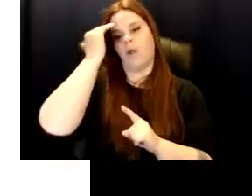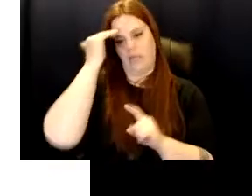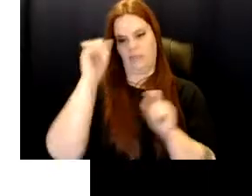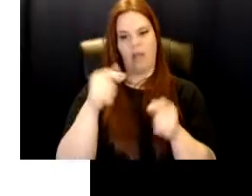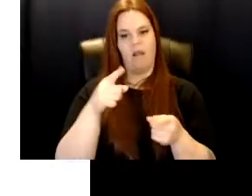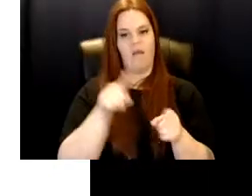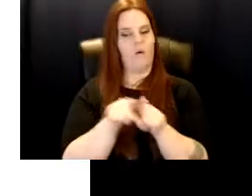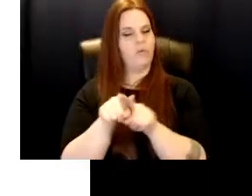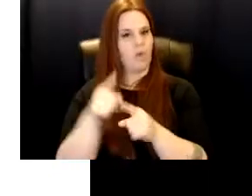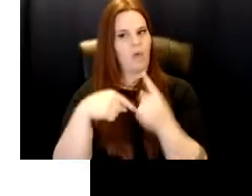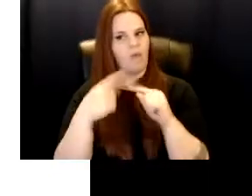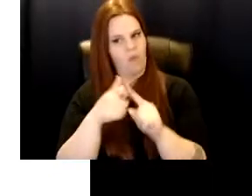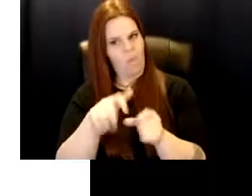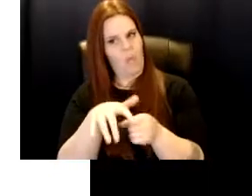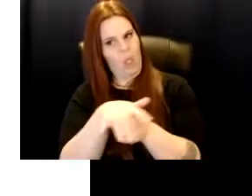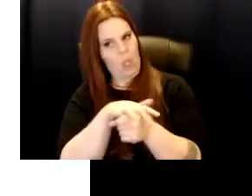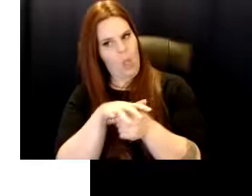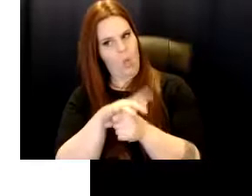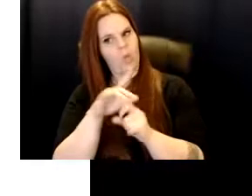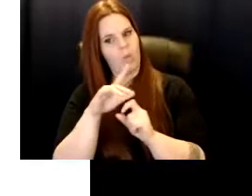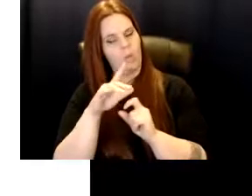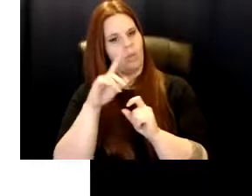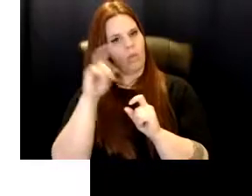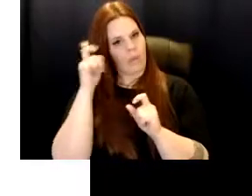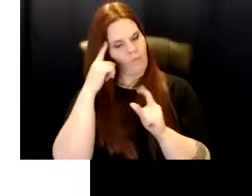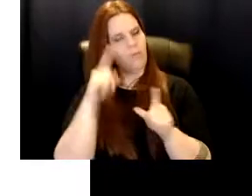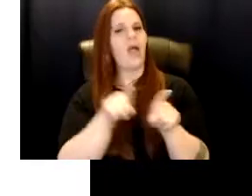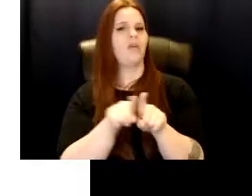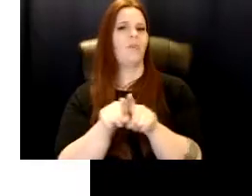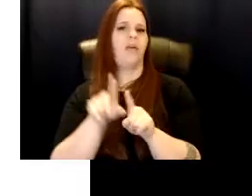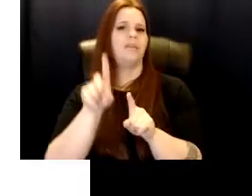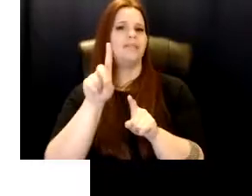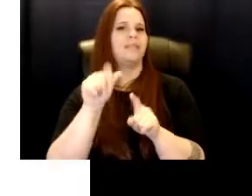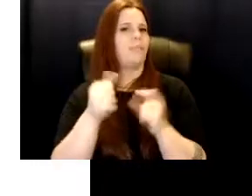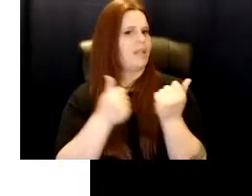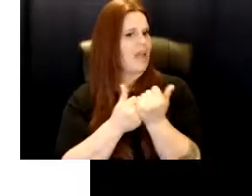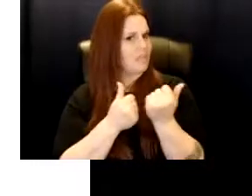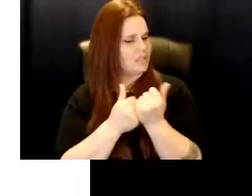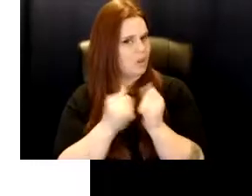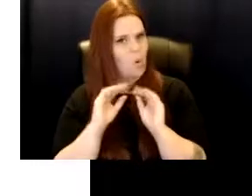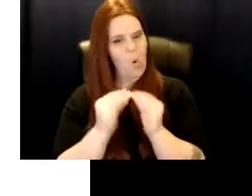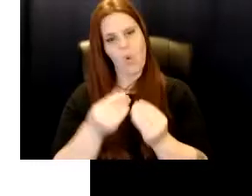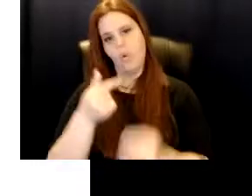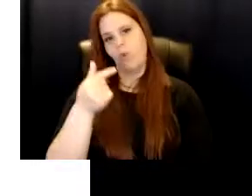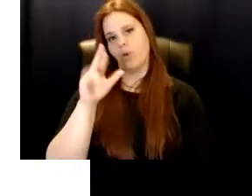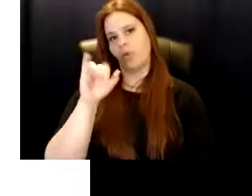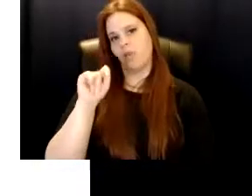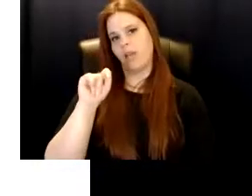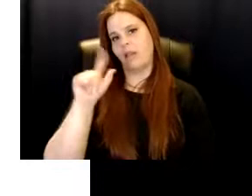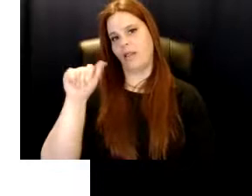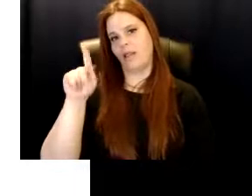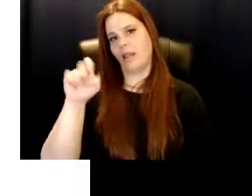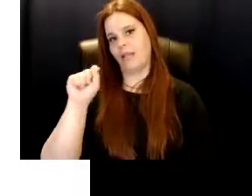from the local government as well as disability advocacy organizations. The Great Lakes ADA Center used to have this